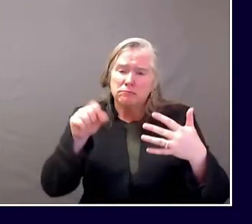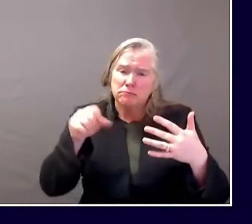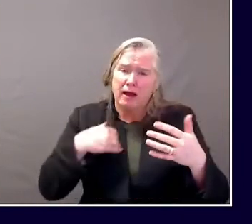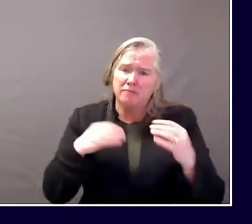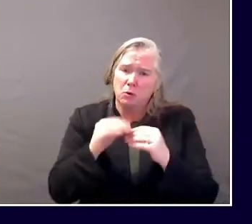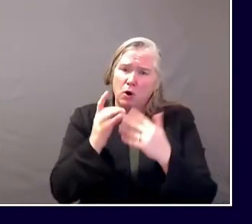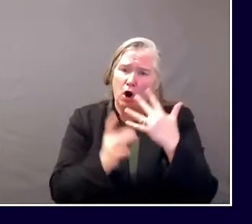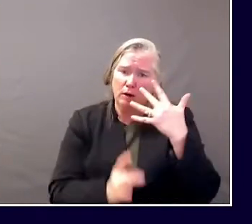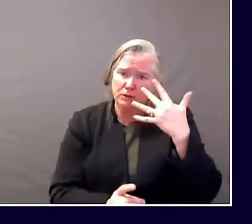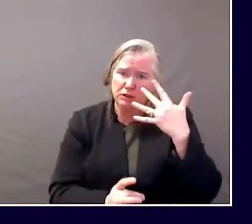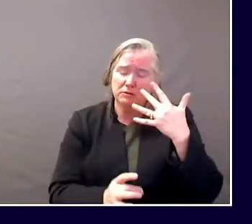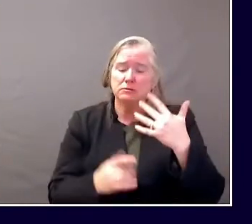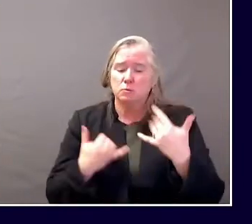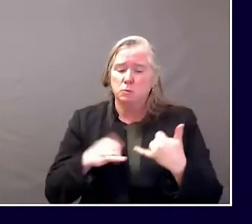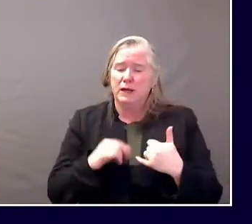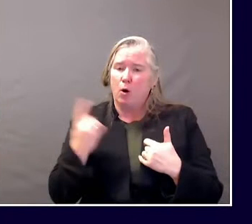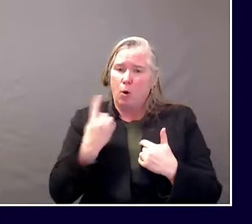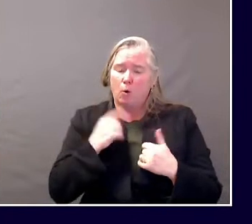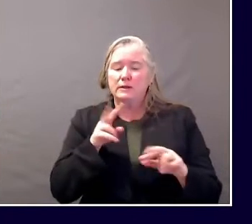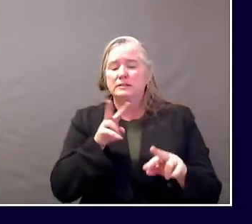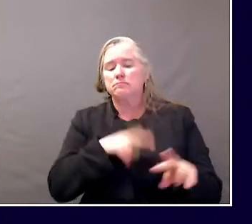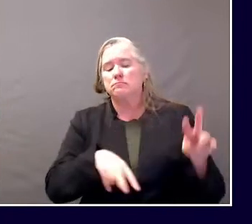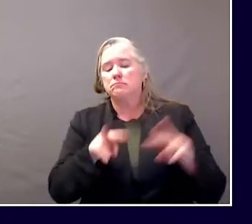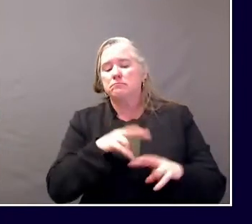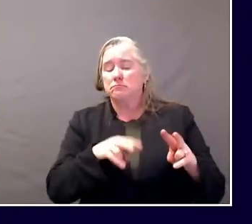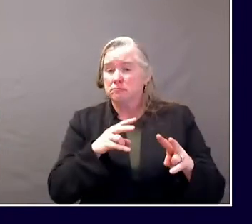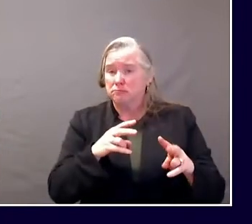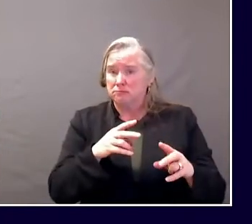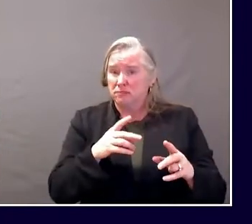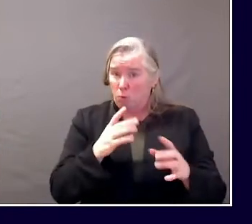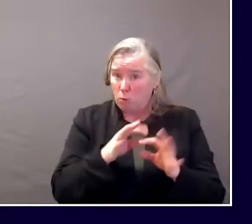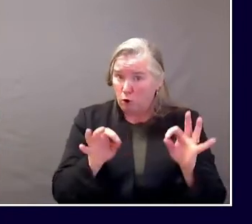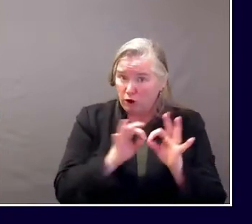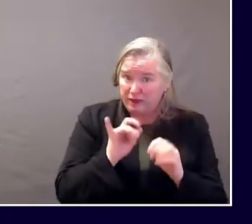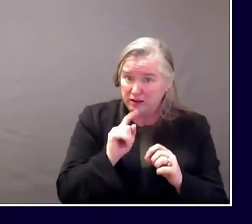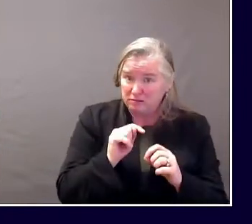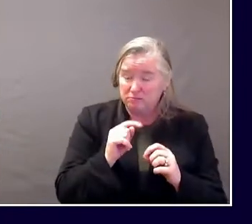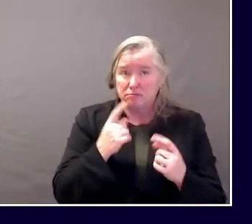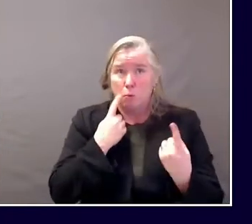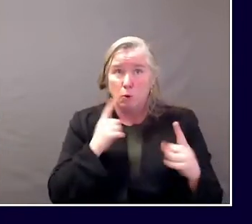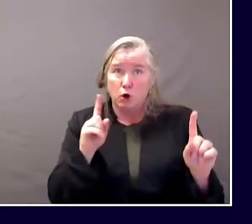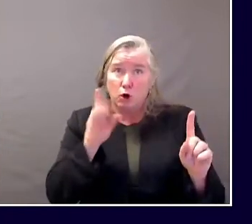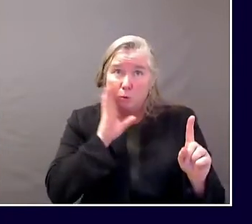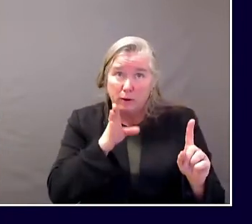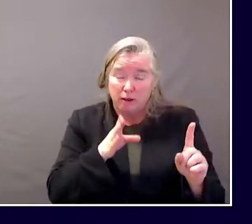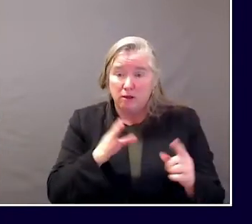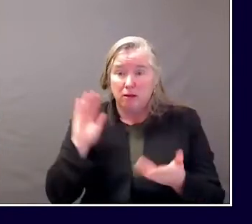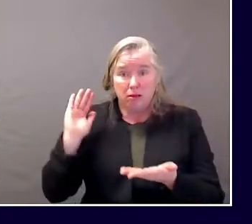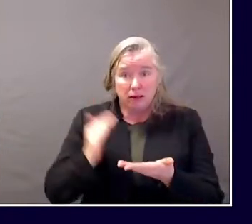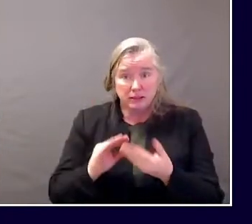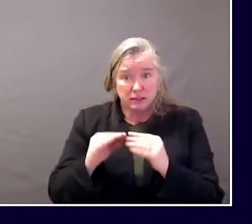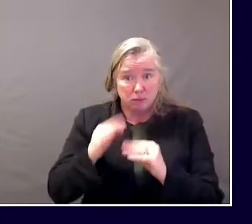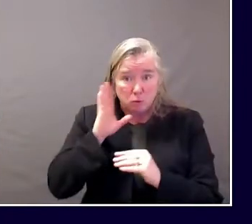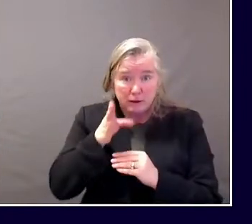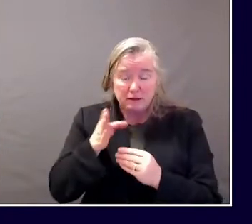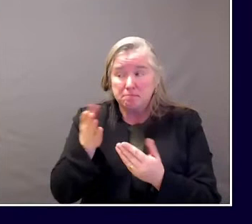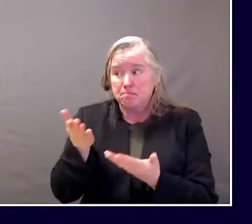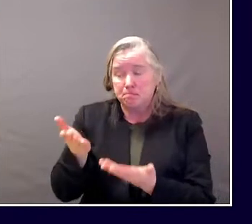We continue to evaluate the efficacy of those every single week as we think about what else can be done. Commissioner